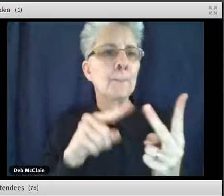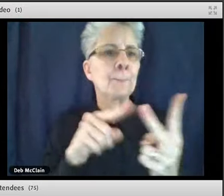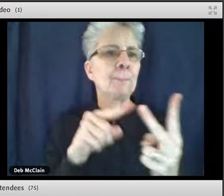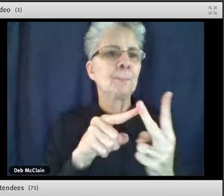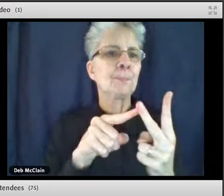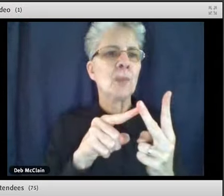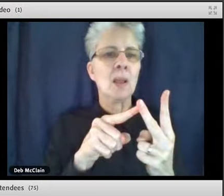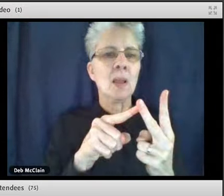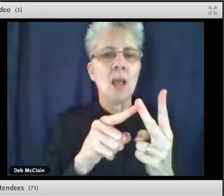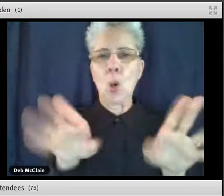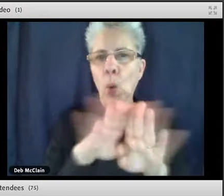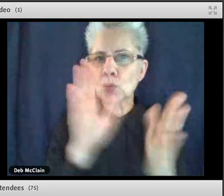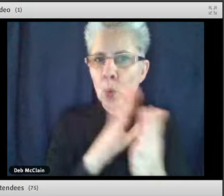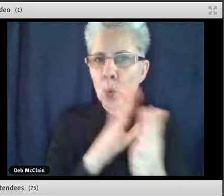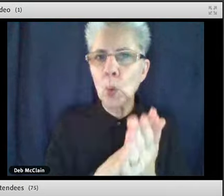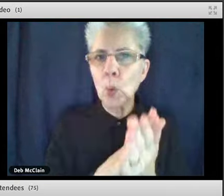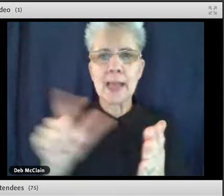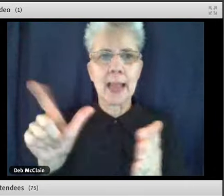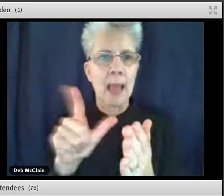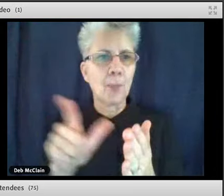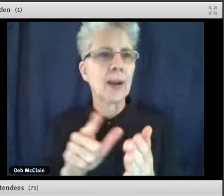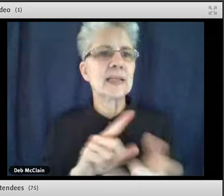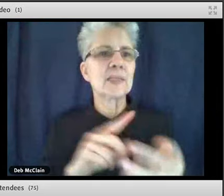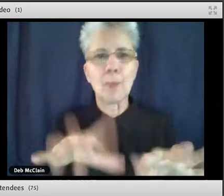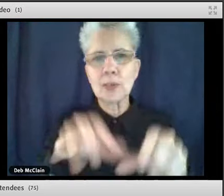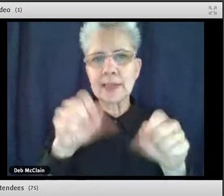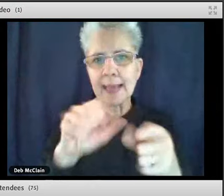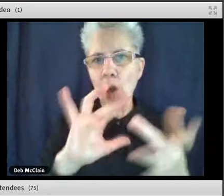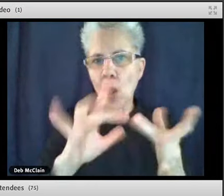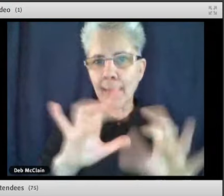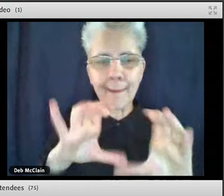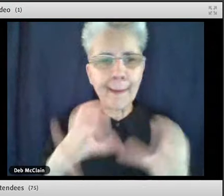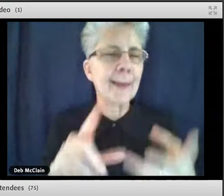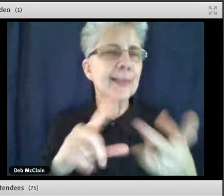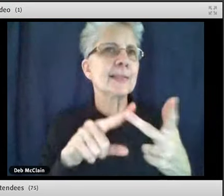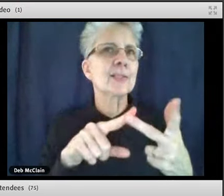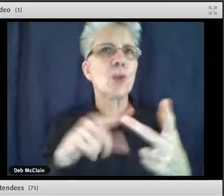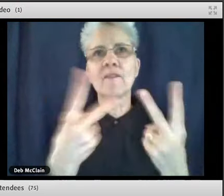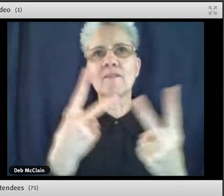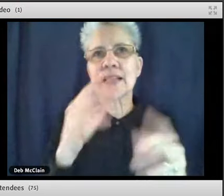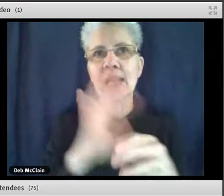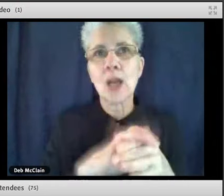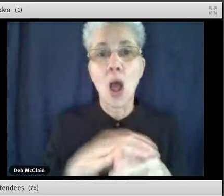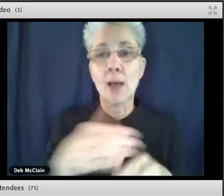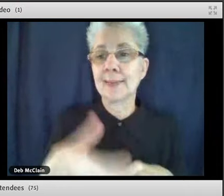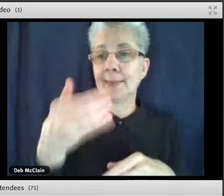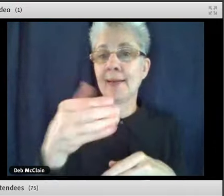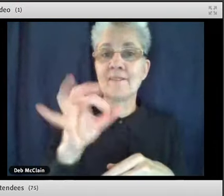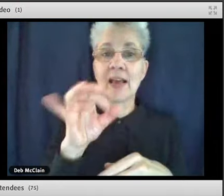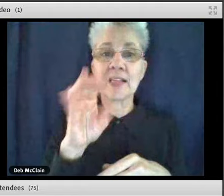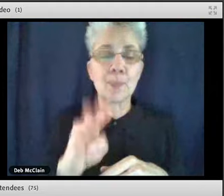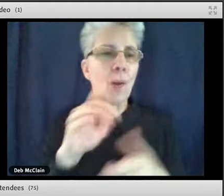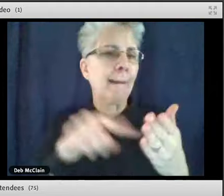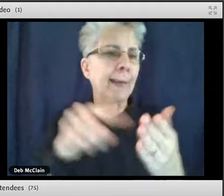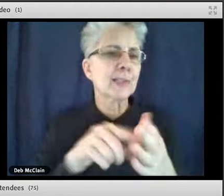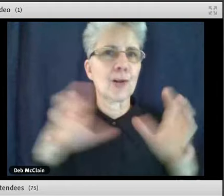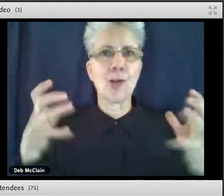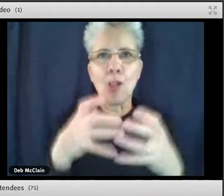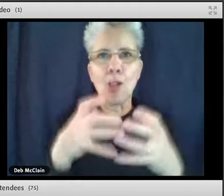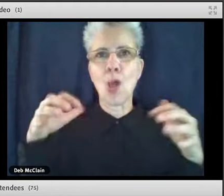they've closed schools and libraries. People are taking online classes, or you're visiting on a device. You've canceled a large